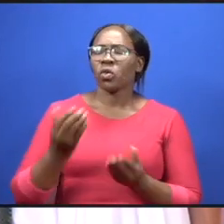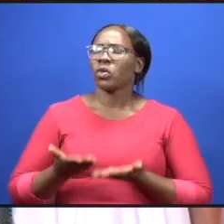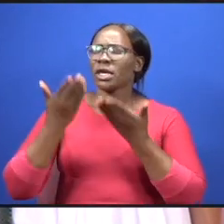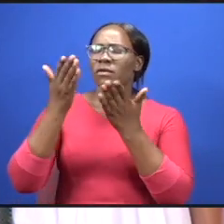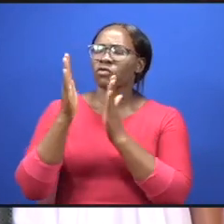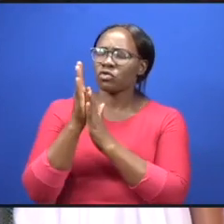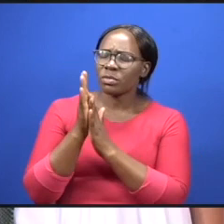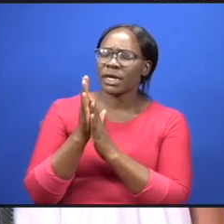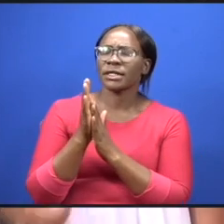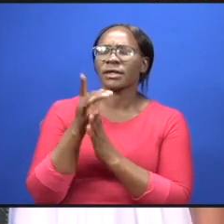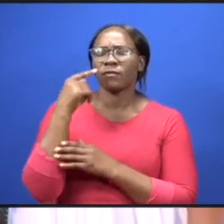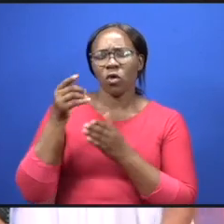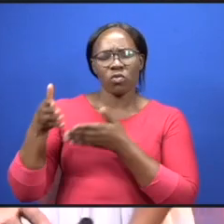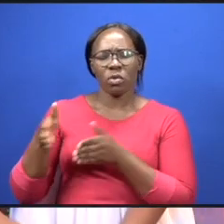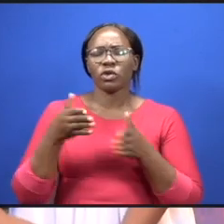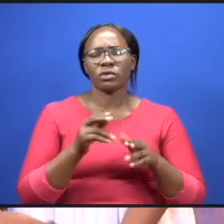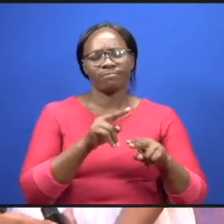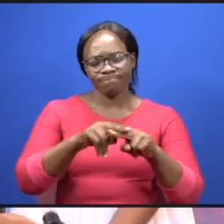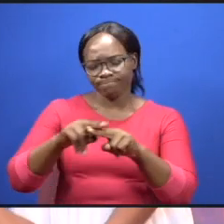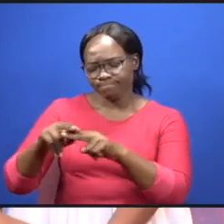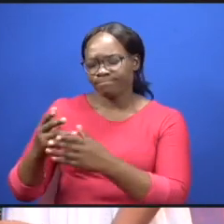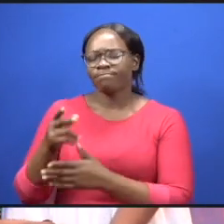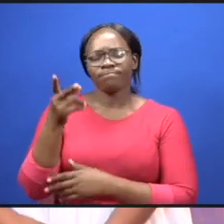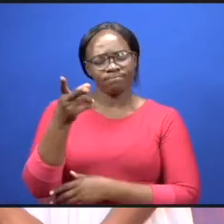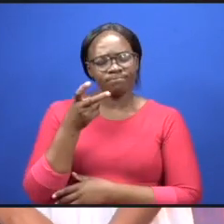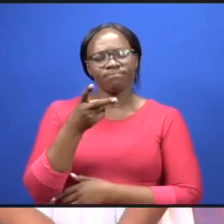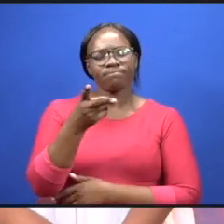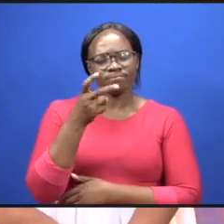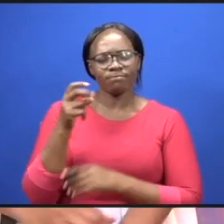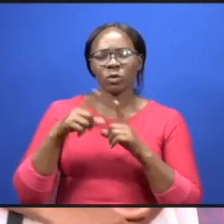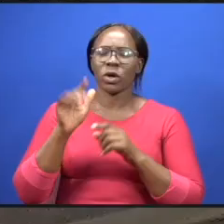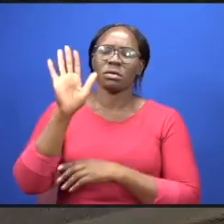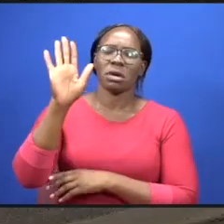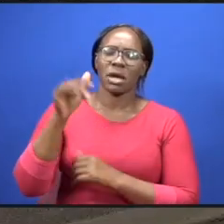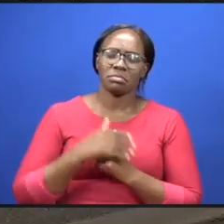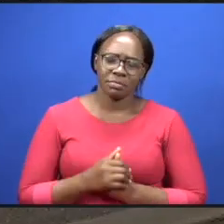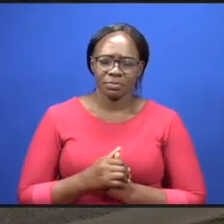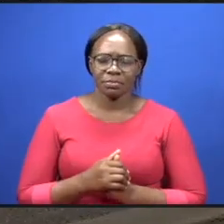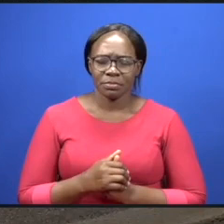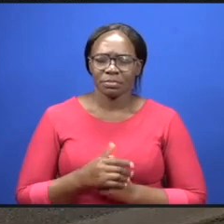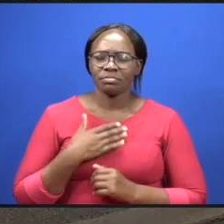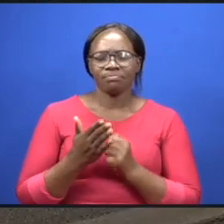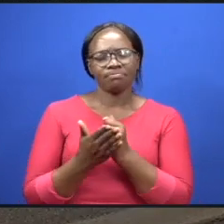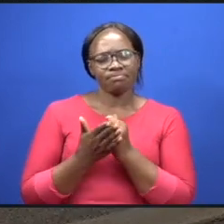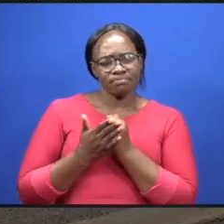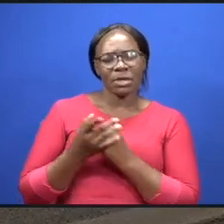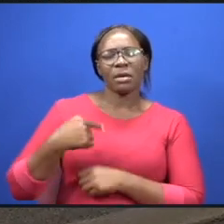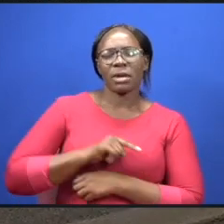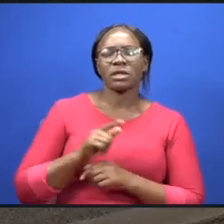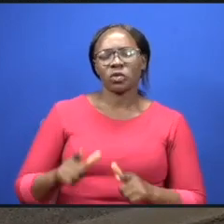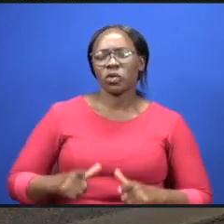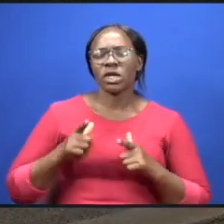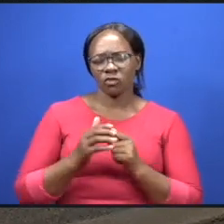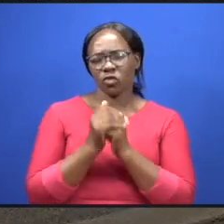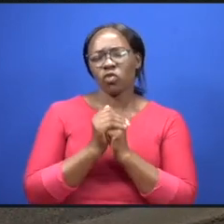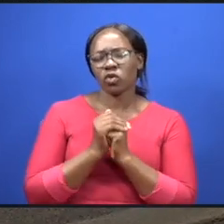you praise for an opportunity to sit at your feet and to listen to your word. Would you help us to live